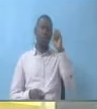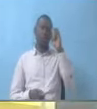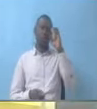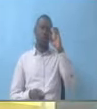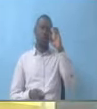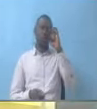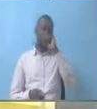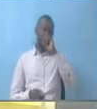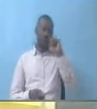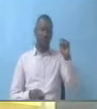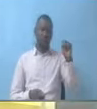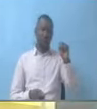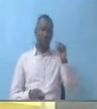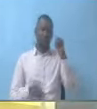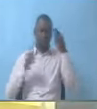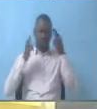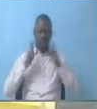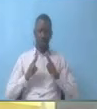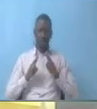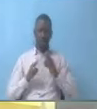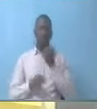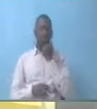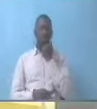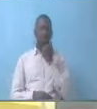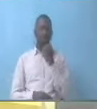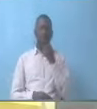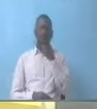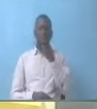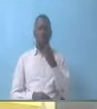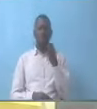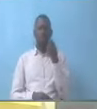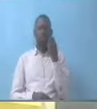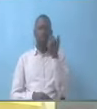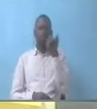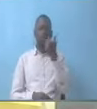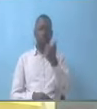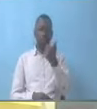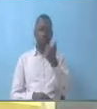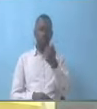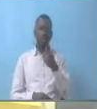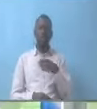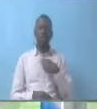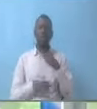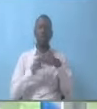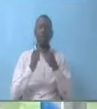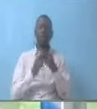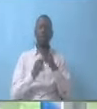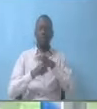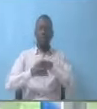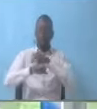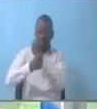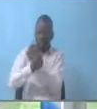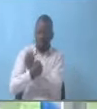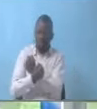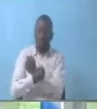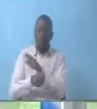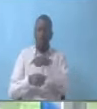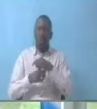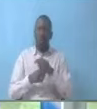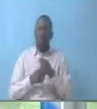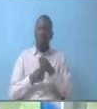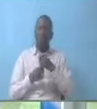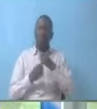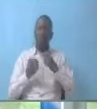bi. This is Decree 26. Moy Decree 26. This is State Security detention of armed and police personnel.